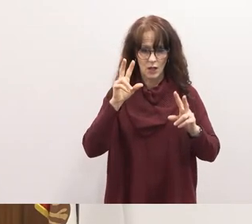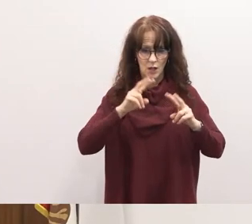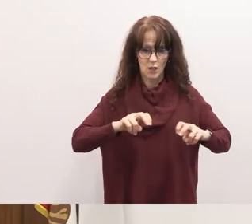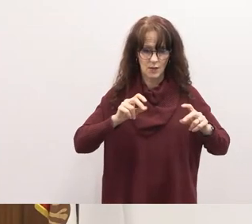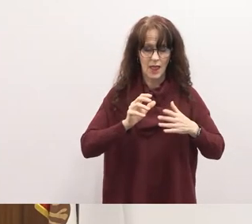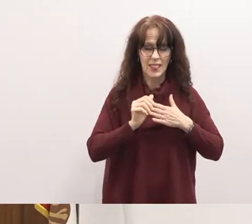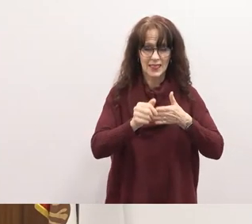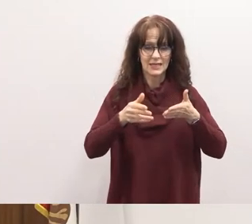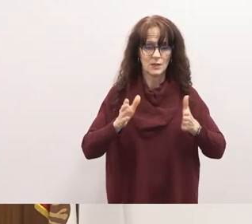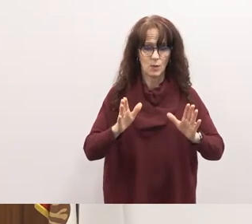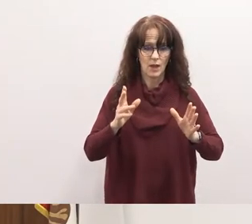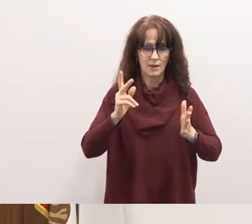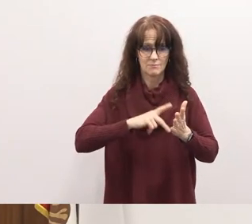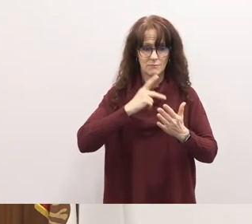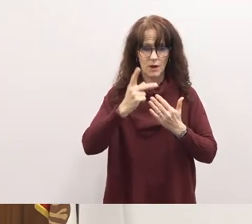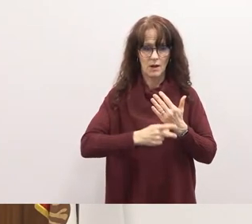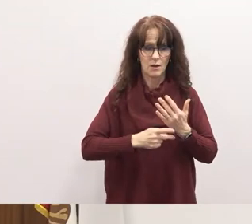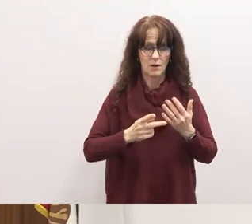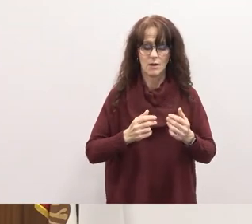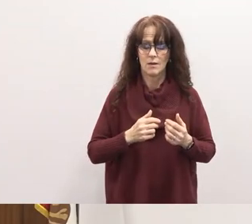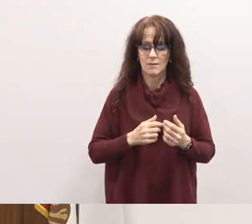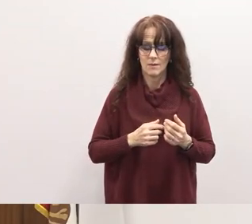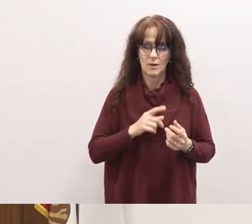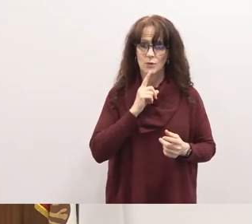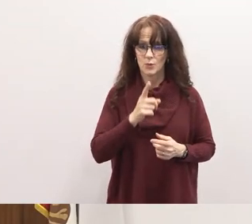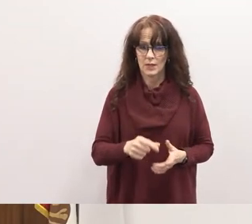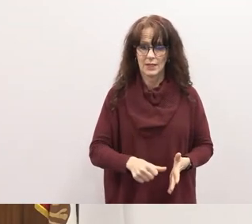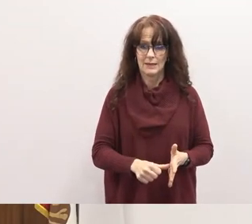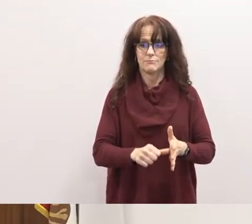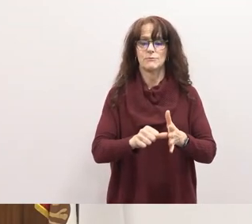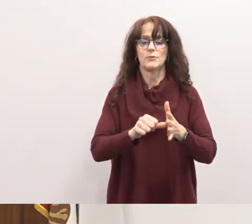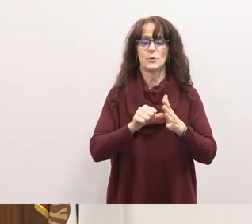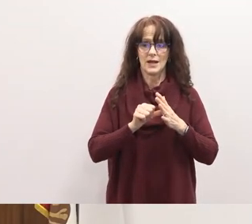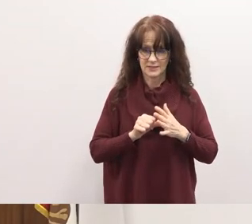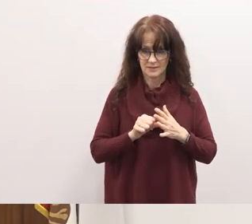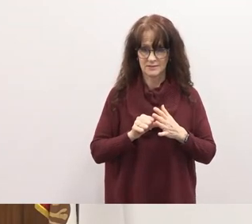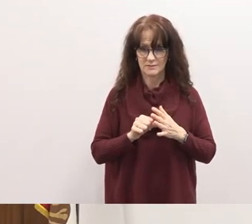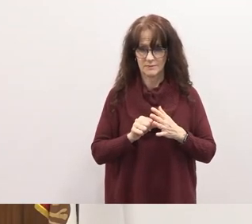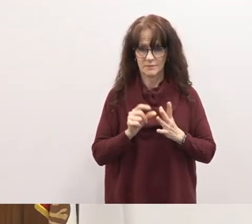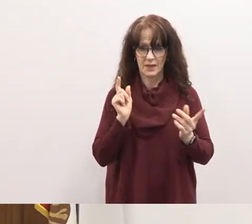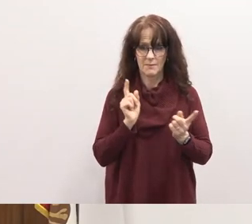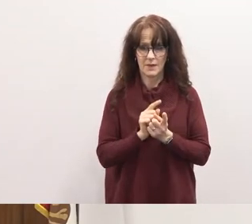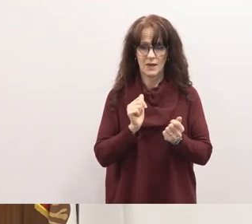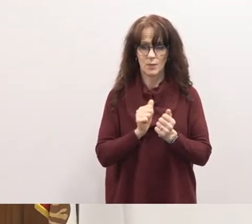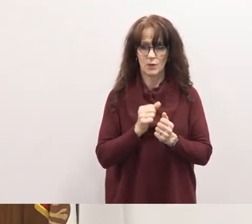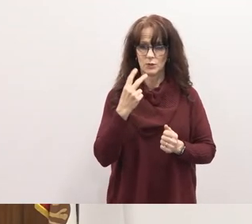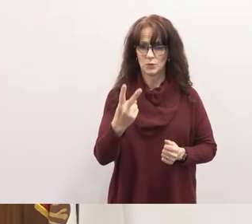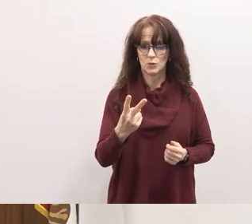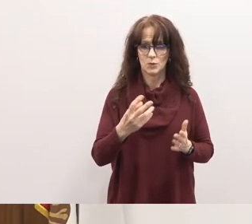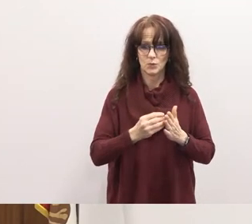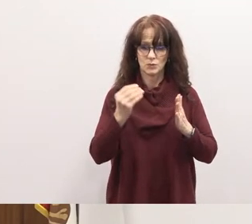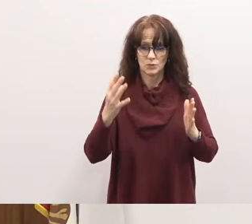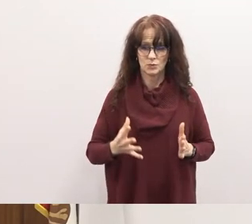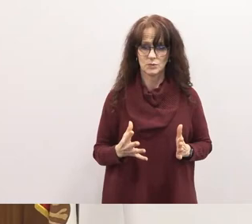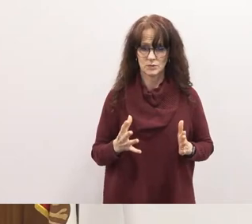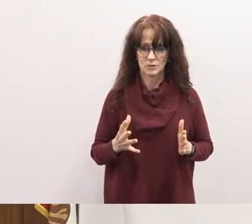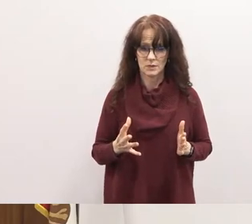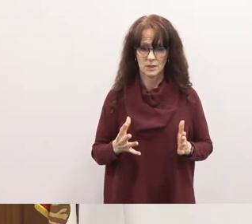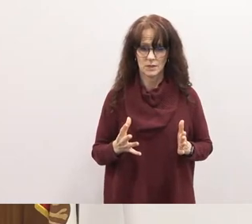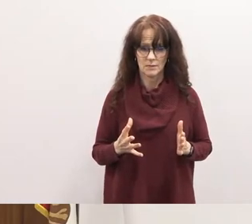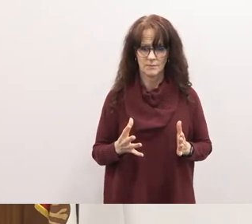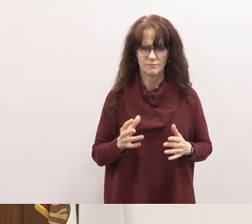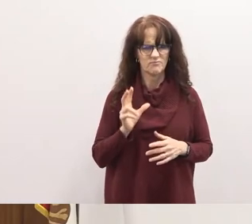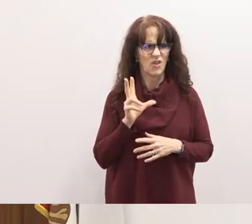Way programs that they have, and I was so impressed. I met with two students for 30,